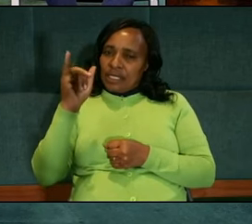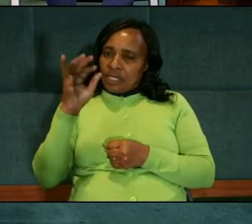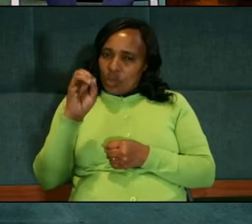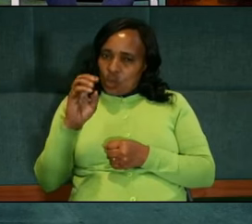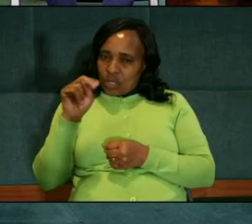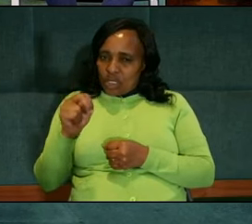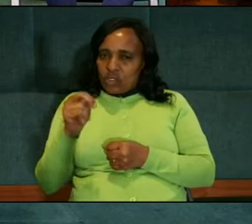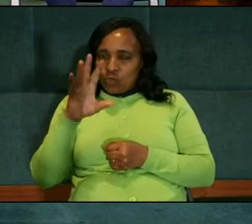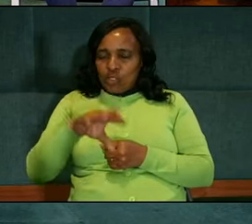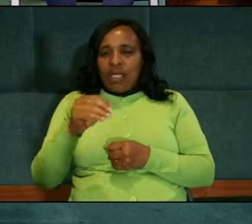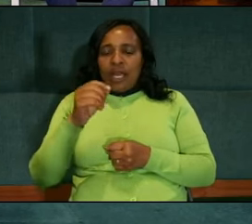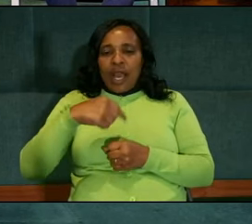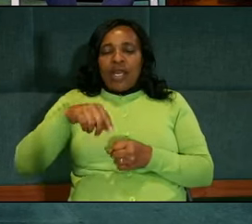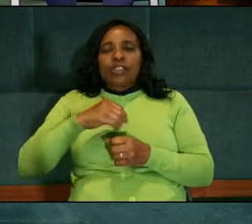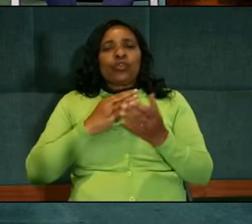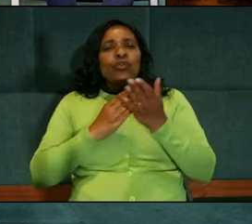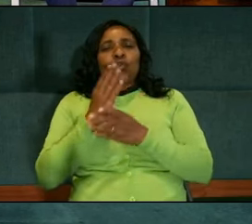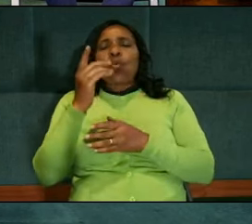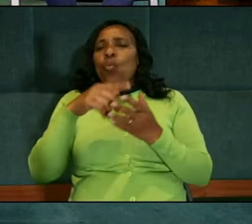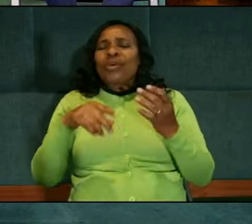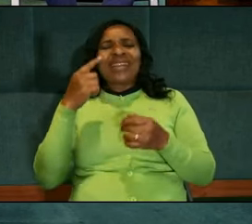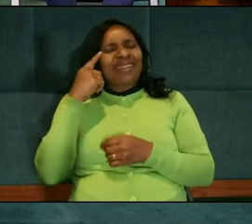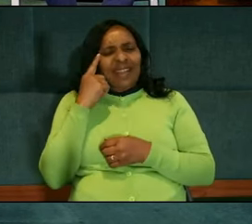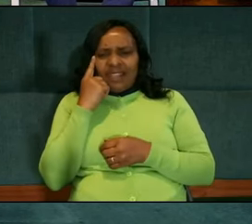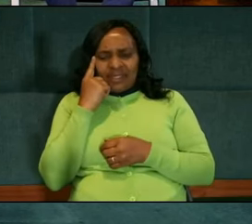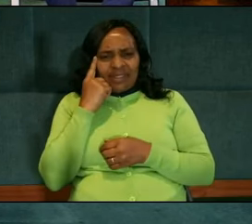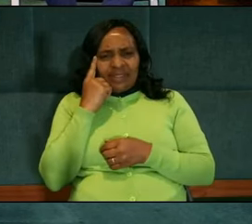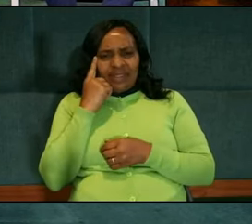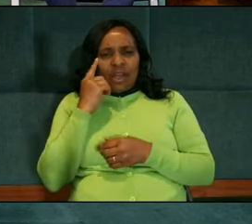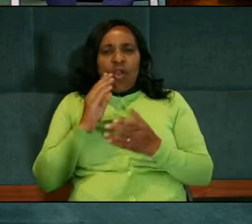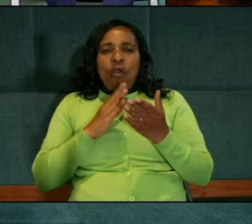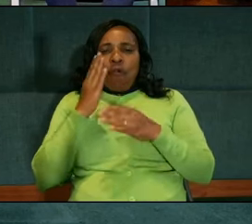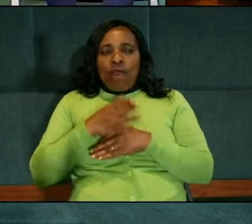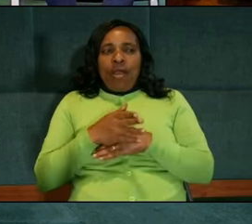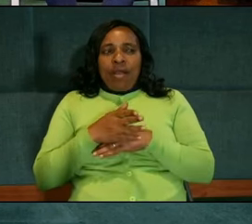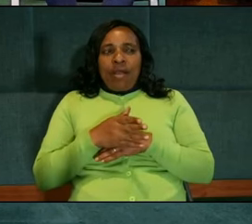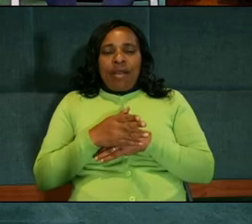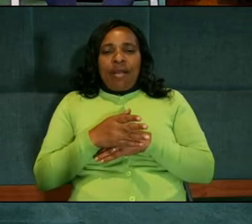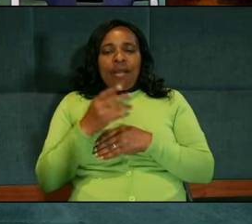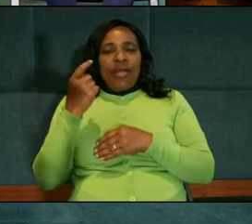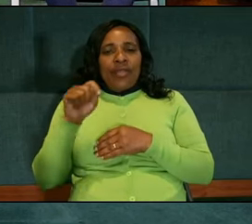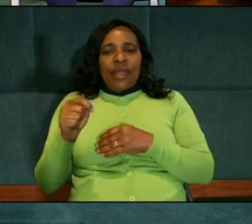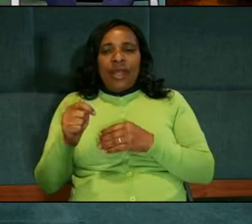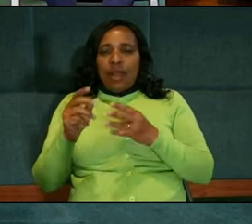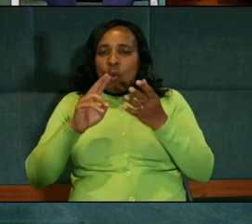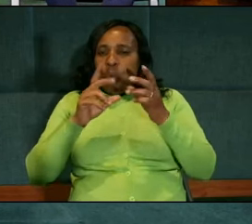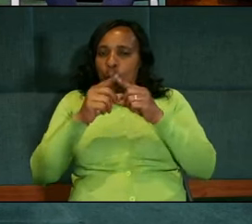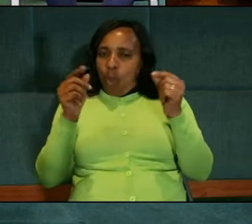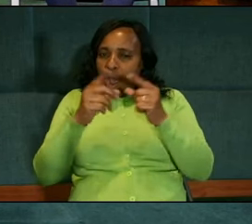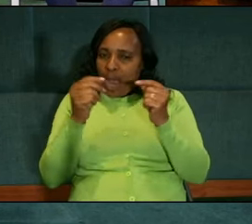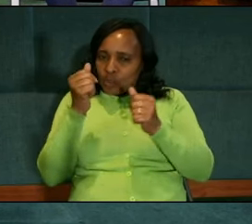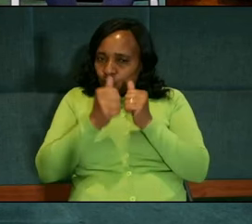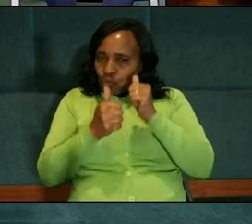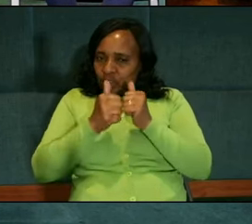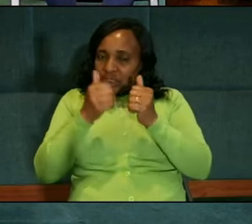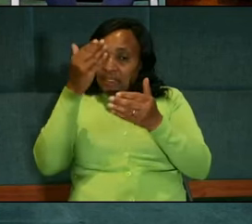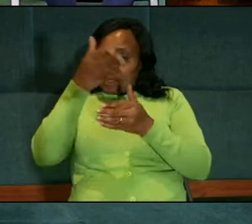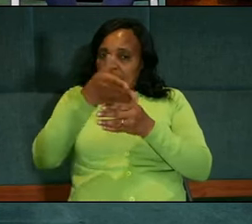us through of what he actually thinks over the statement that is there. Again.